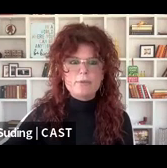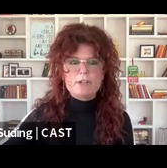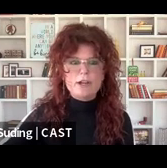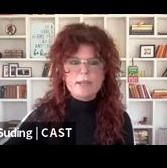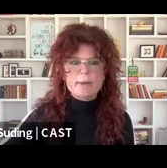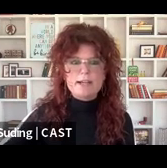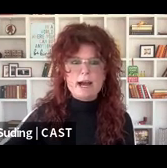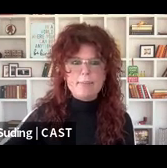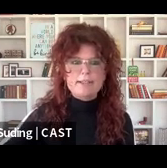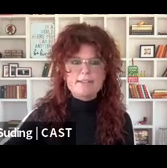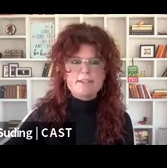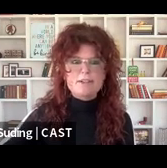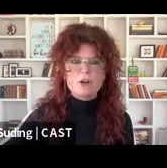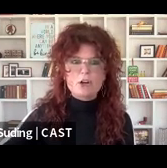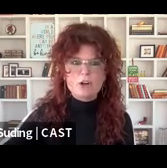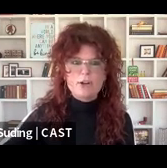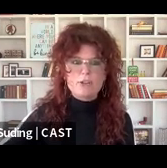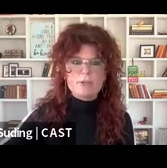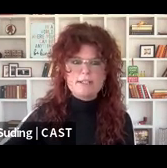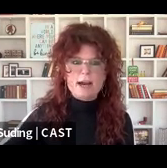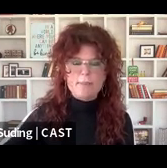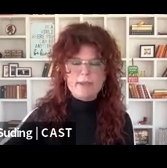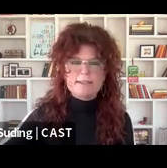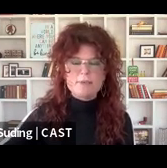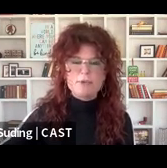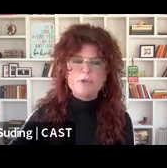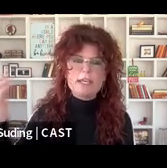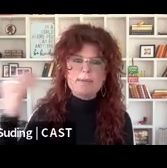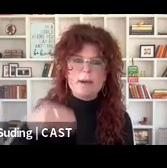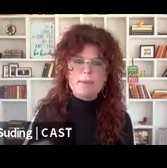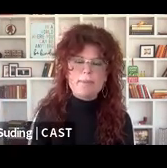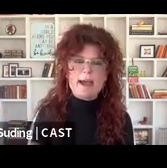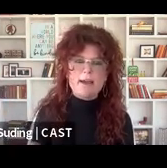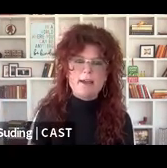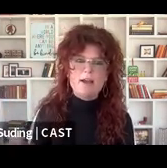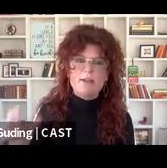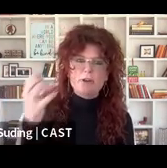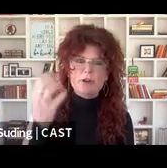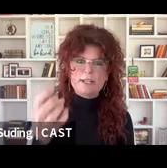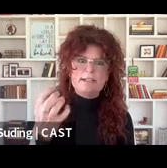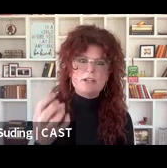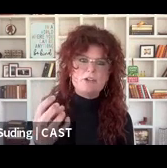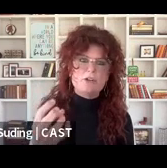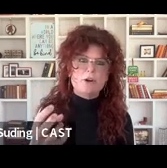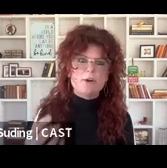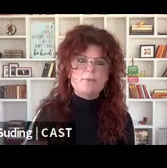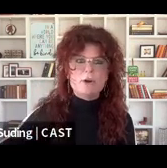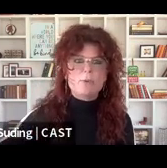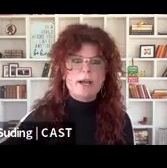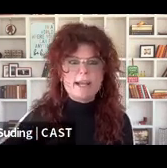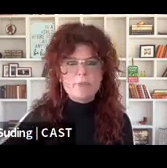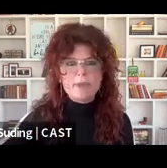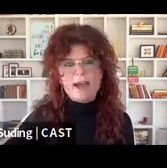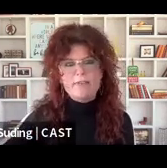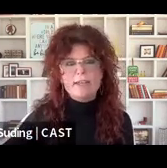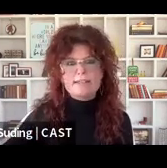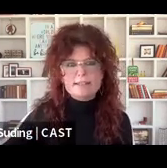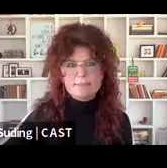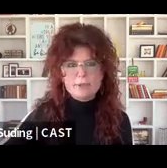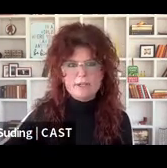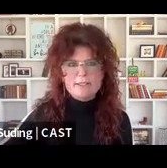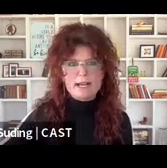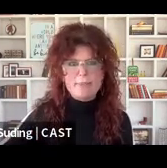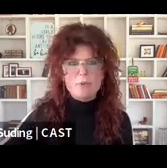So when I was talking about topics, these are our current 3 topics. And when you keep coming back, they're going to continue to grow. So right now we